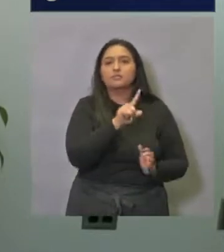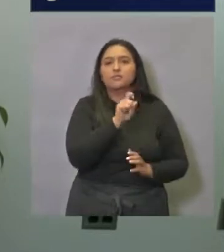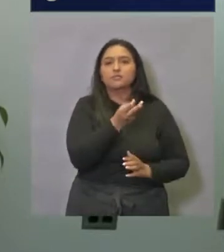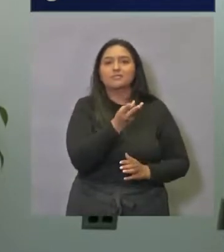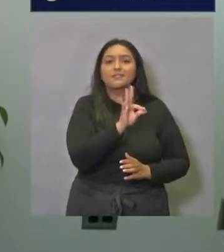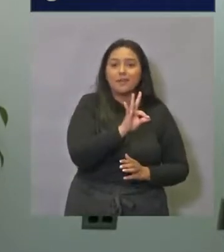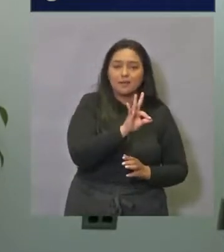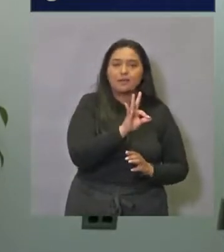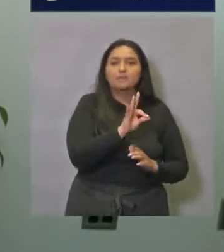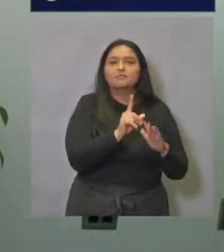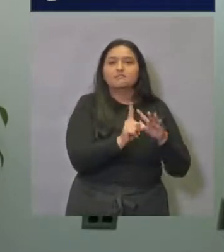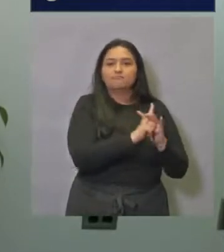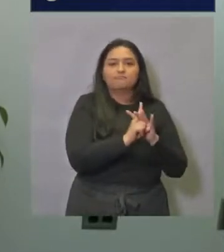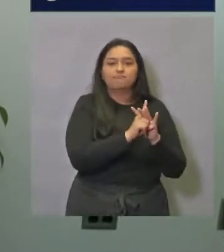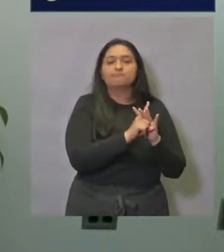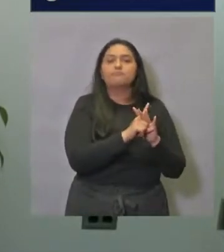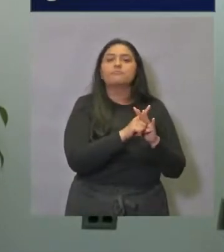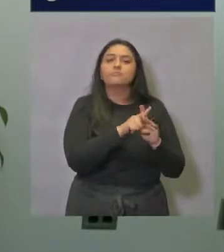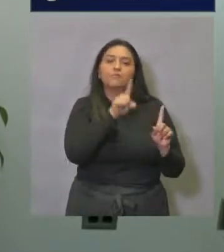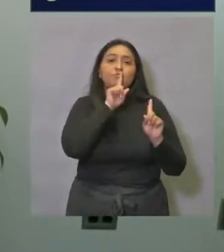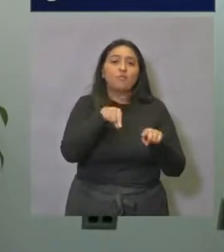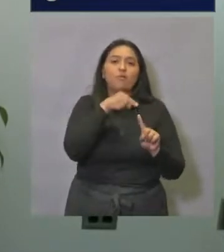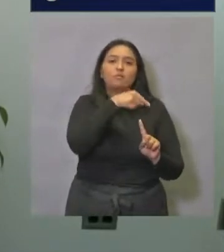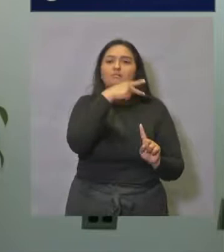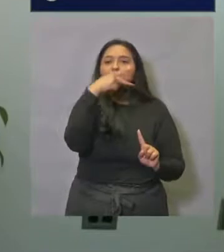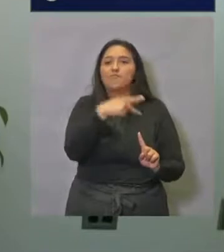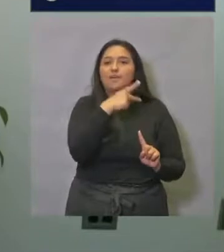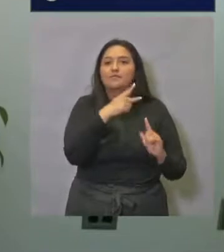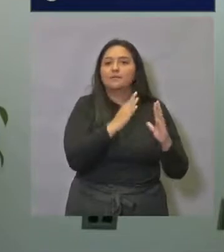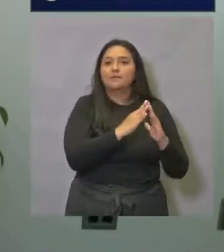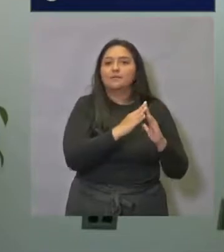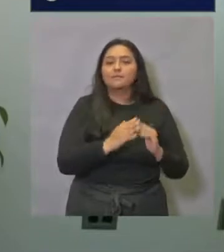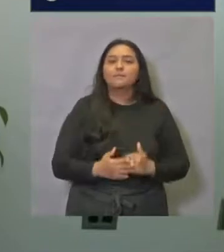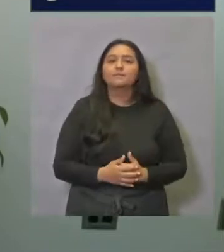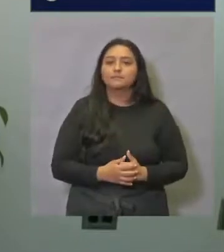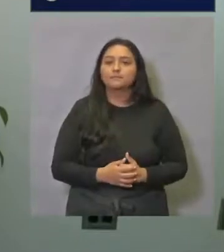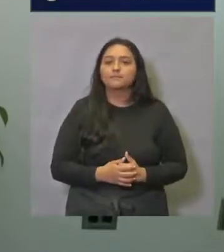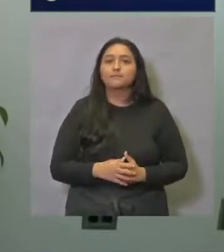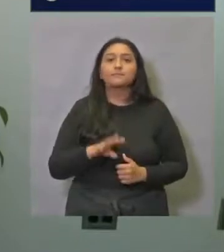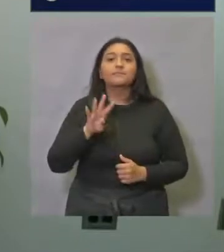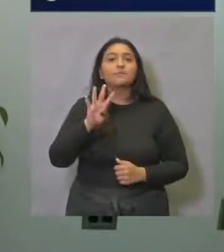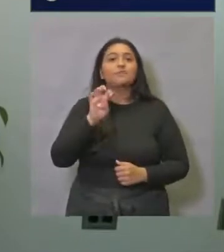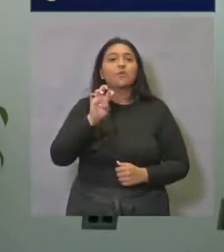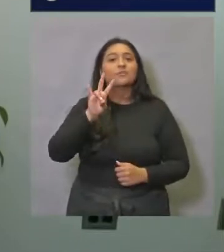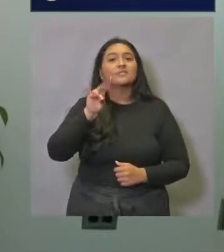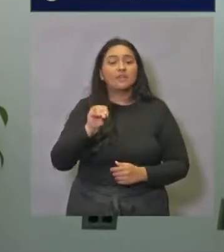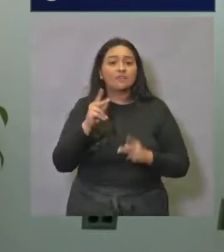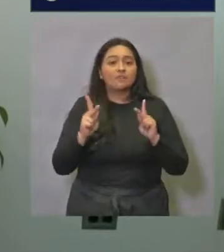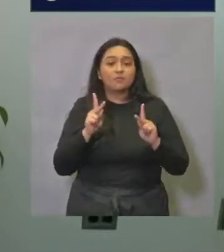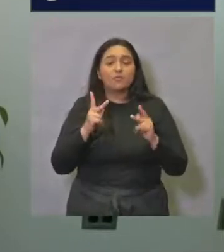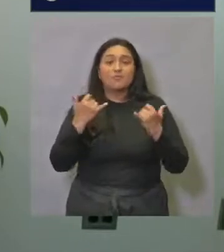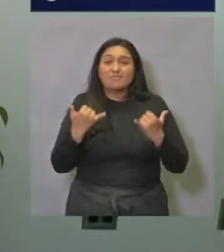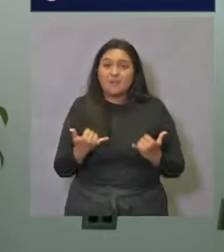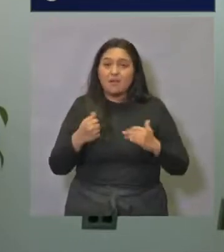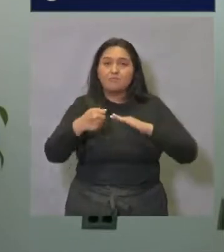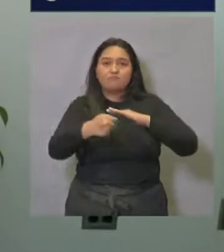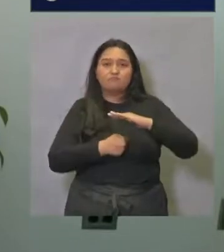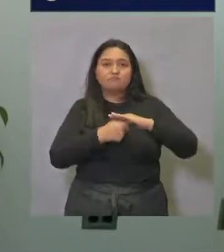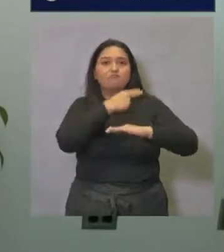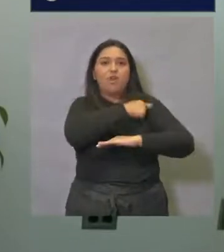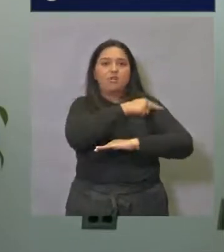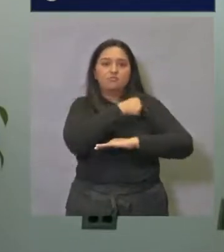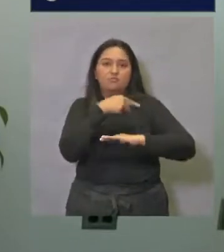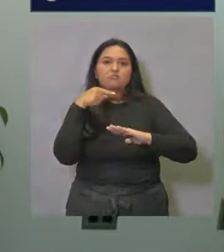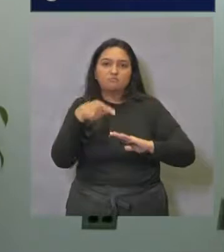11,169 cases reported by the city of Pasadena. There are 470 people currently hospitalized with